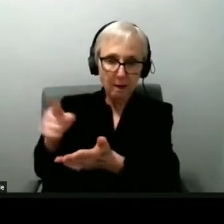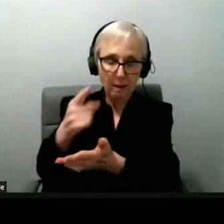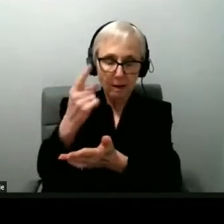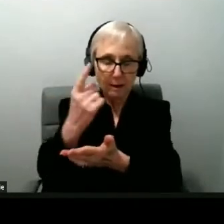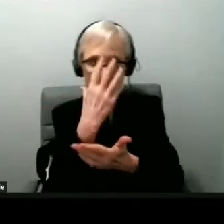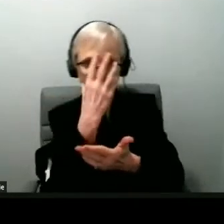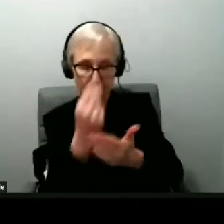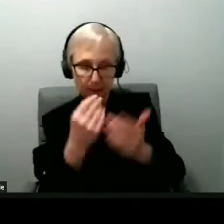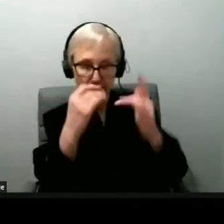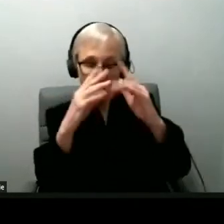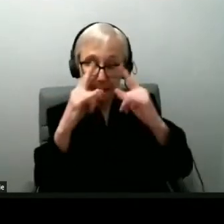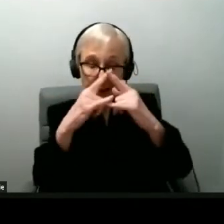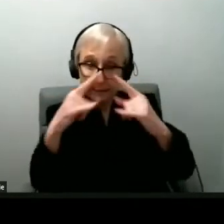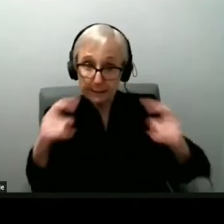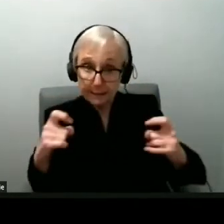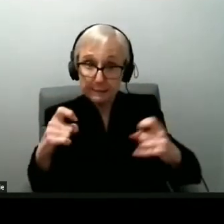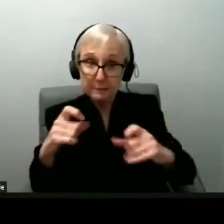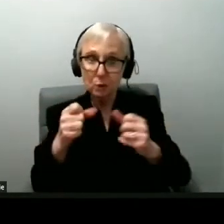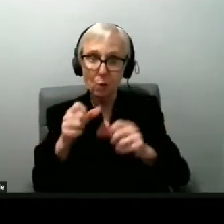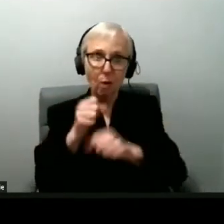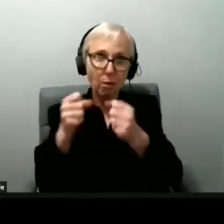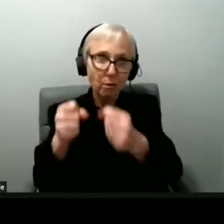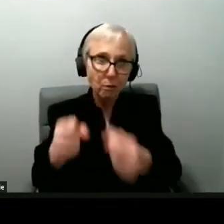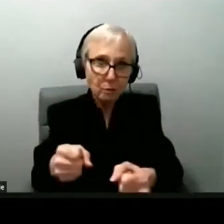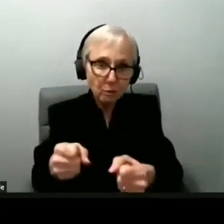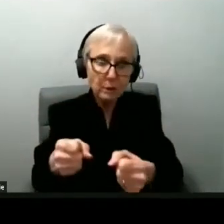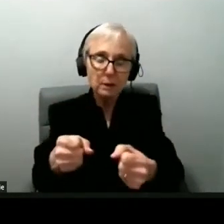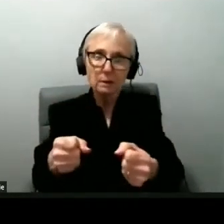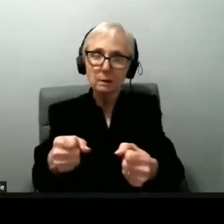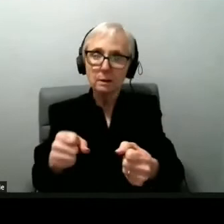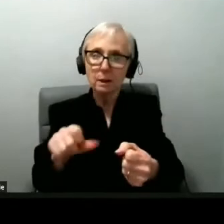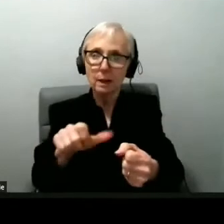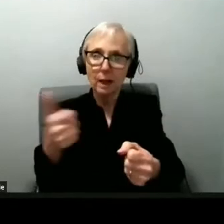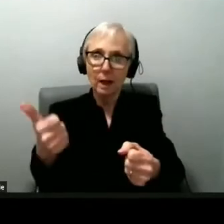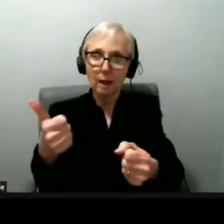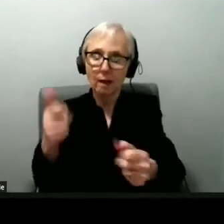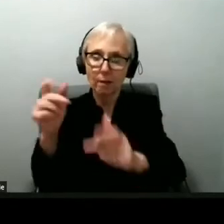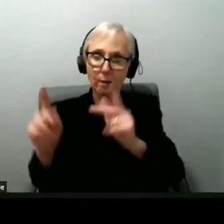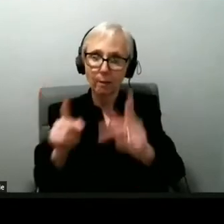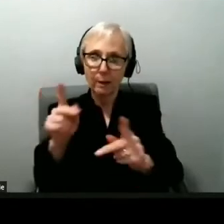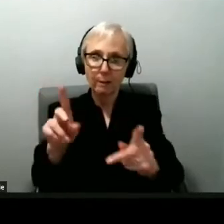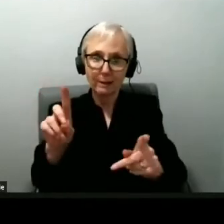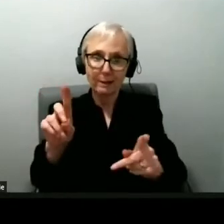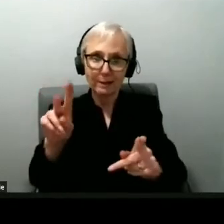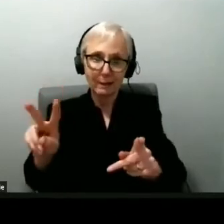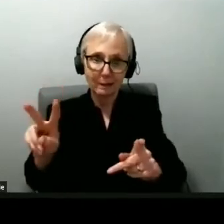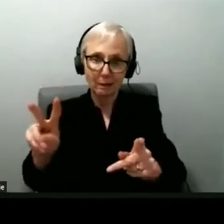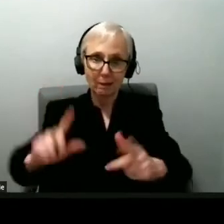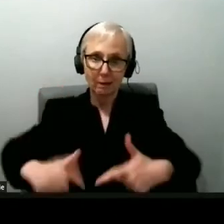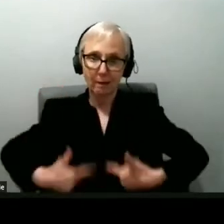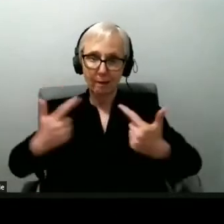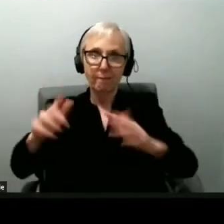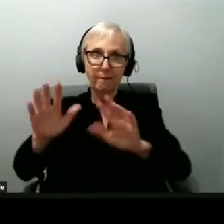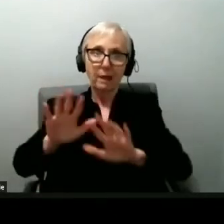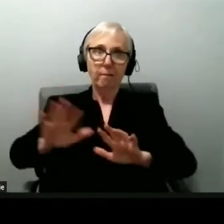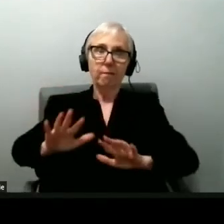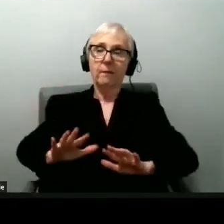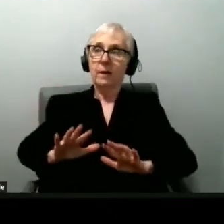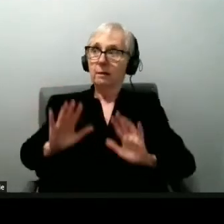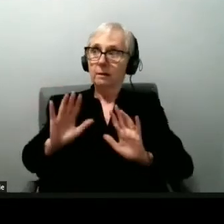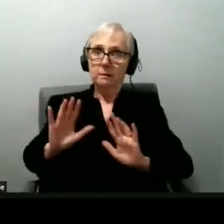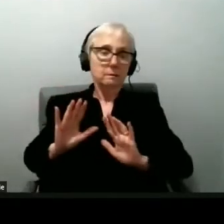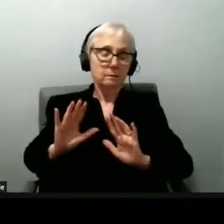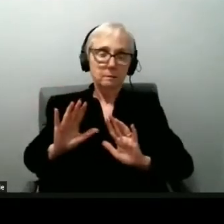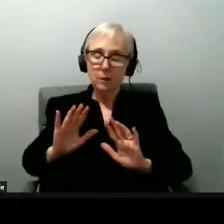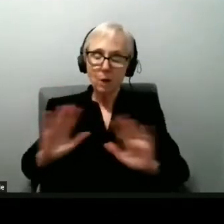in tents or sleeping out on the streets and then other residents of District 2 are just living in fear, as they've